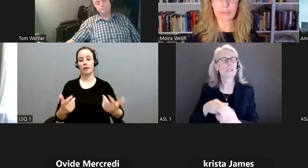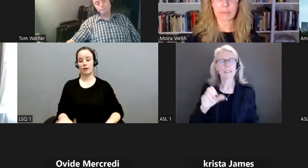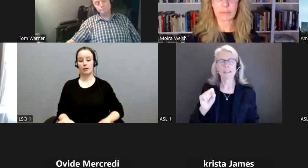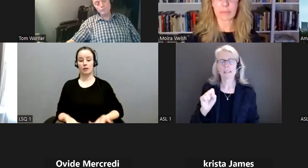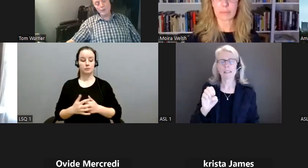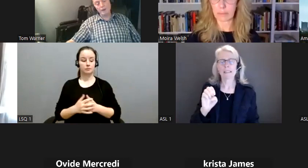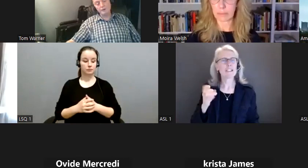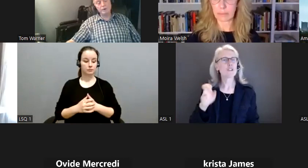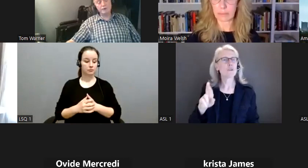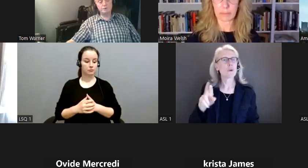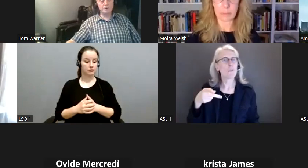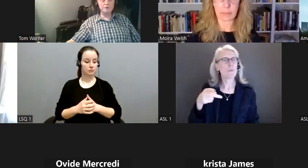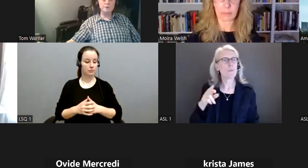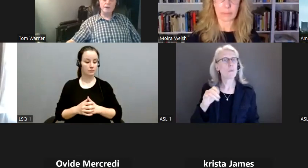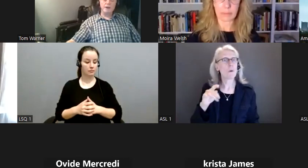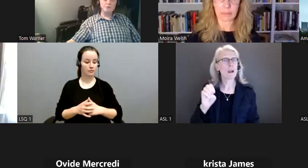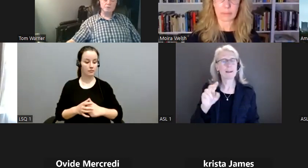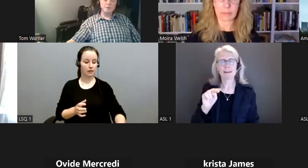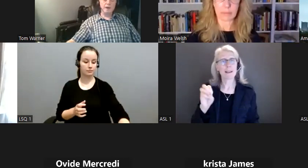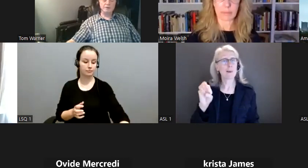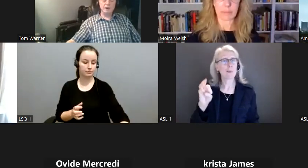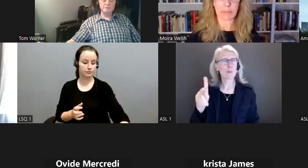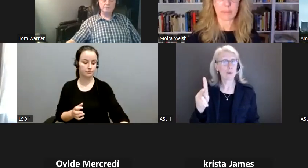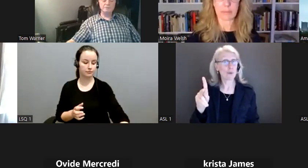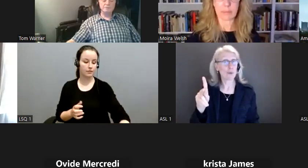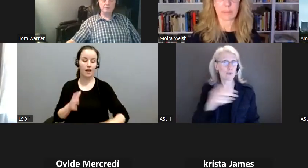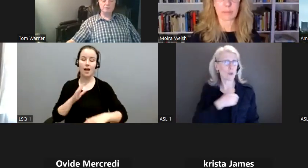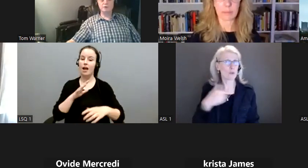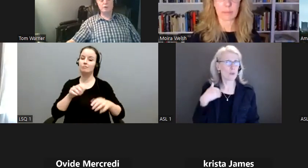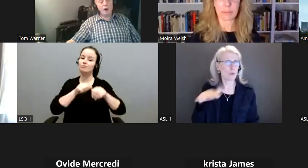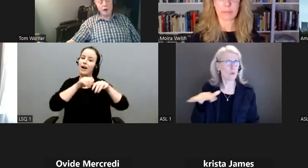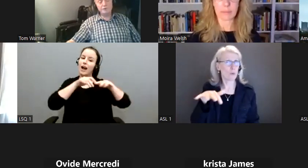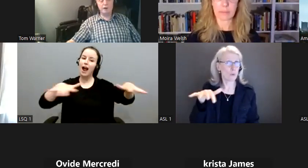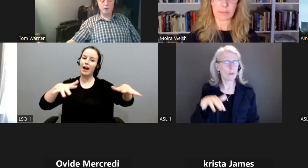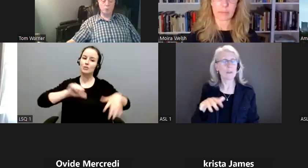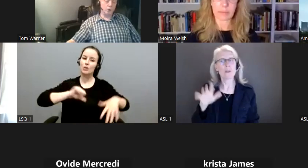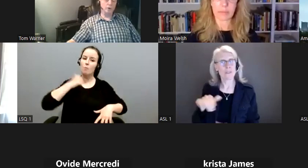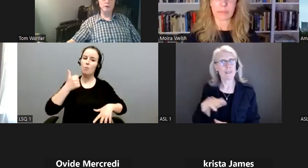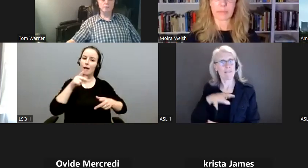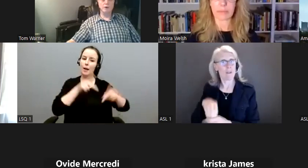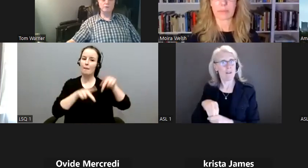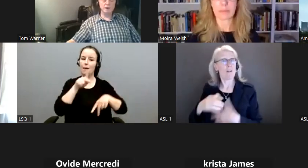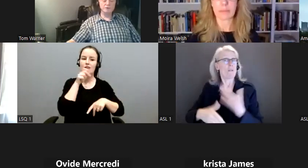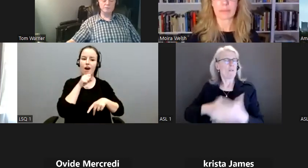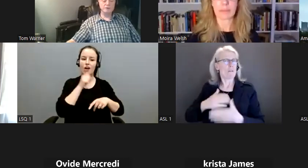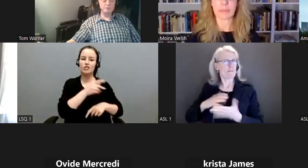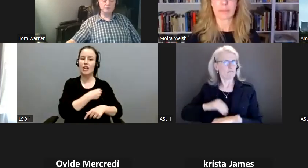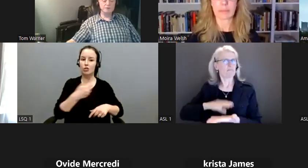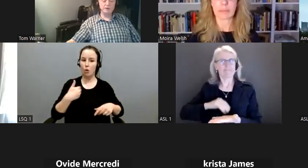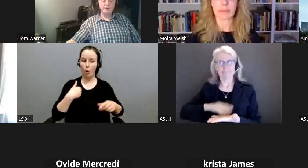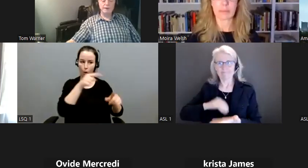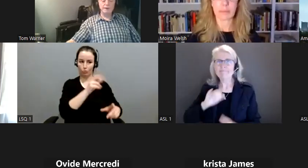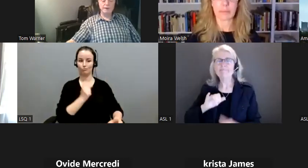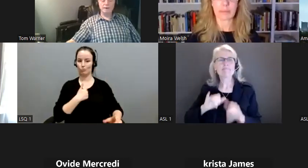Pride network in Toronto, and through that I've learned a lot more about some of the